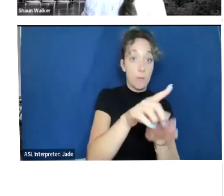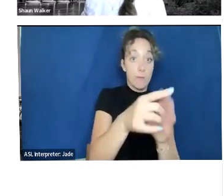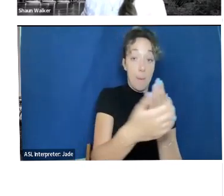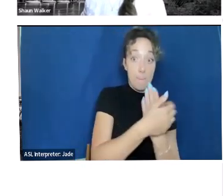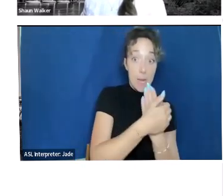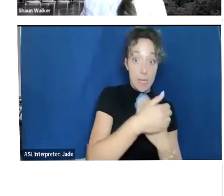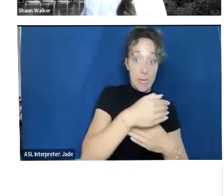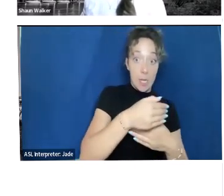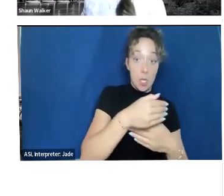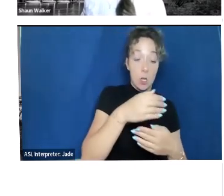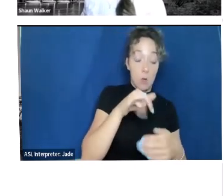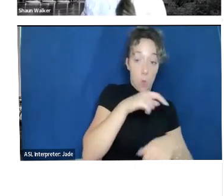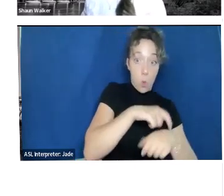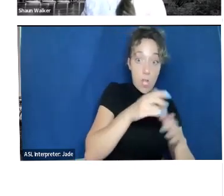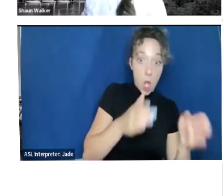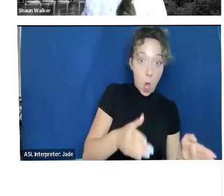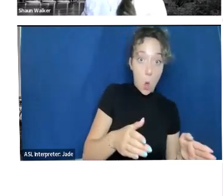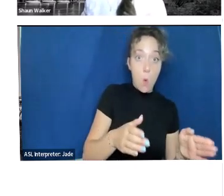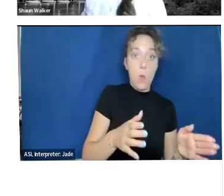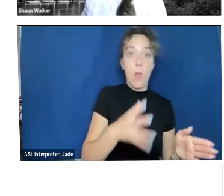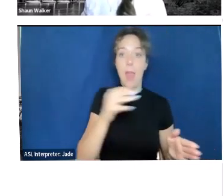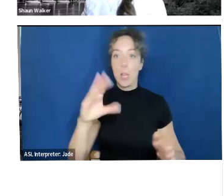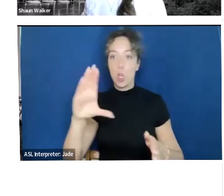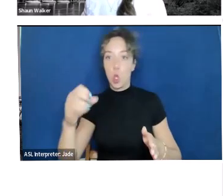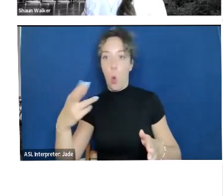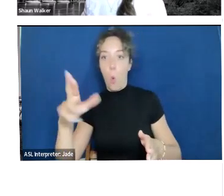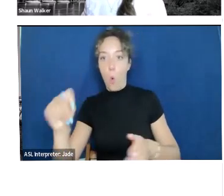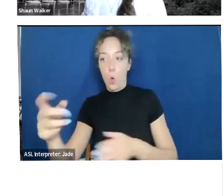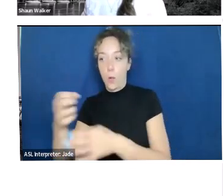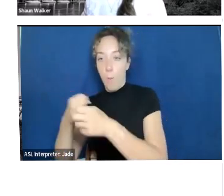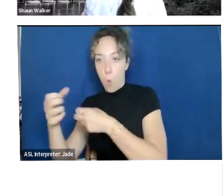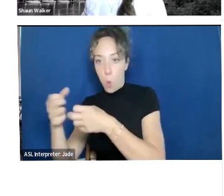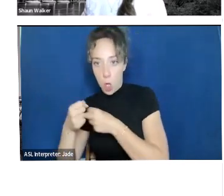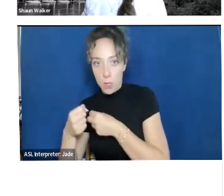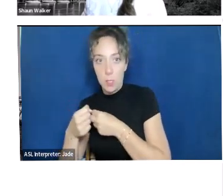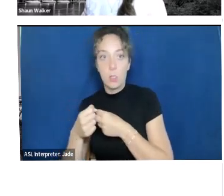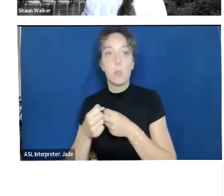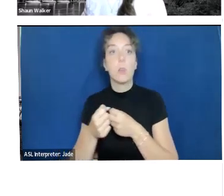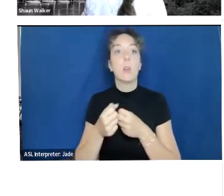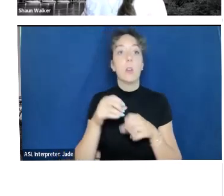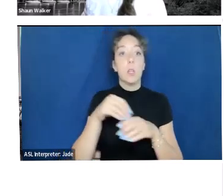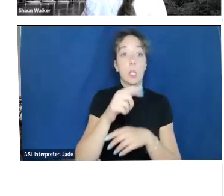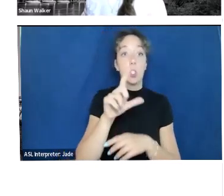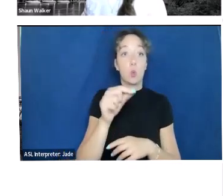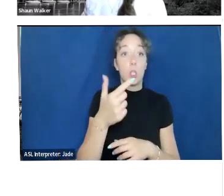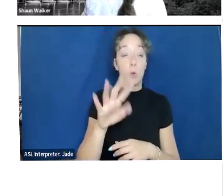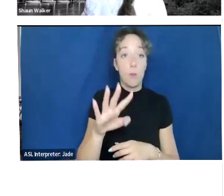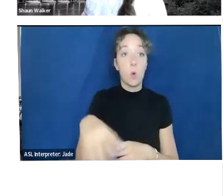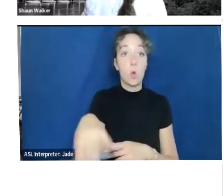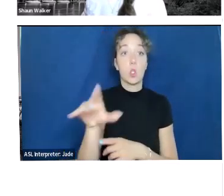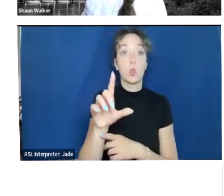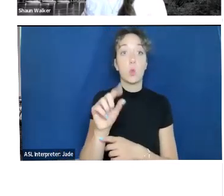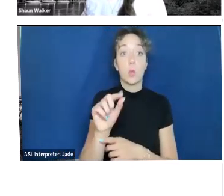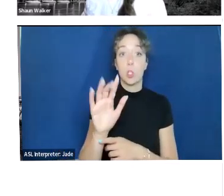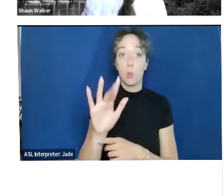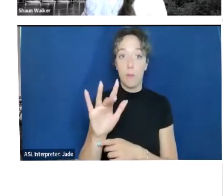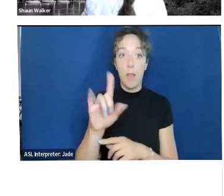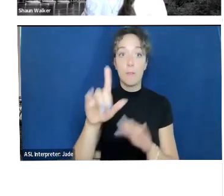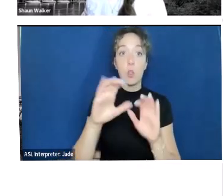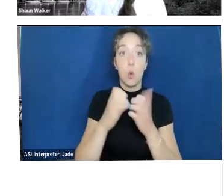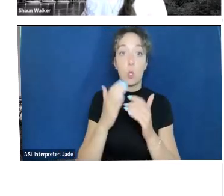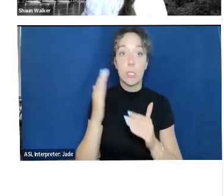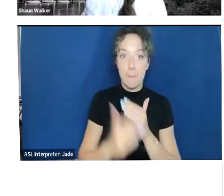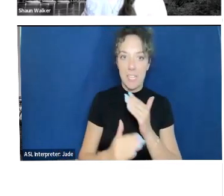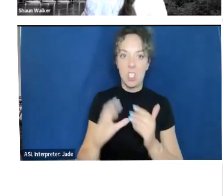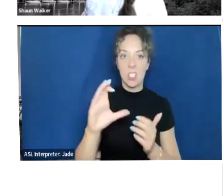pool. In 24-25, the course completion and CTE and one-year graduate completer counts